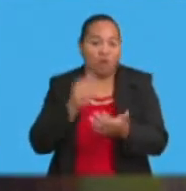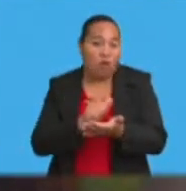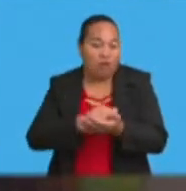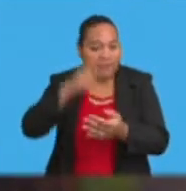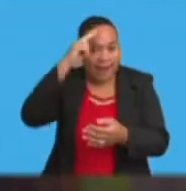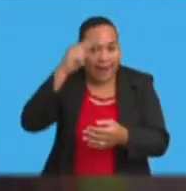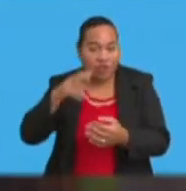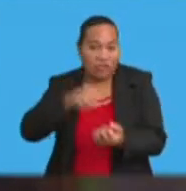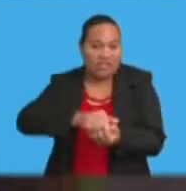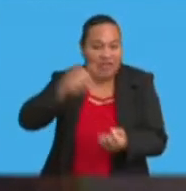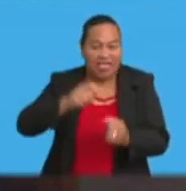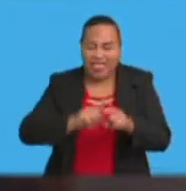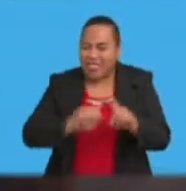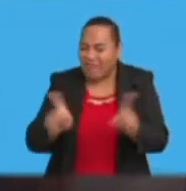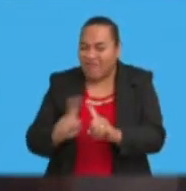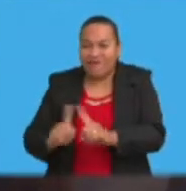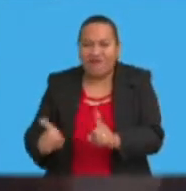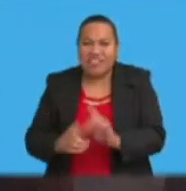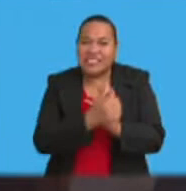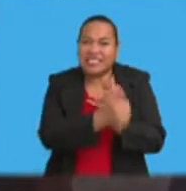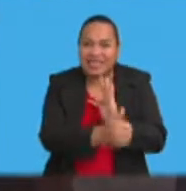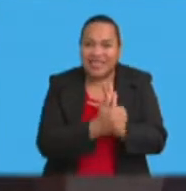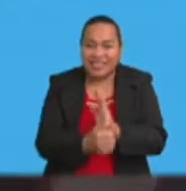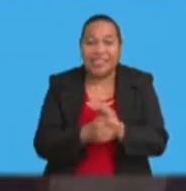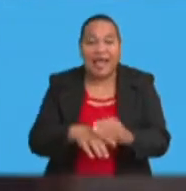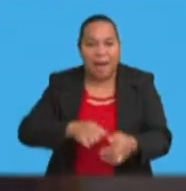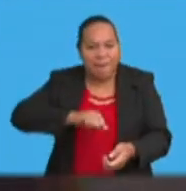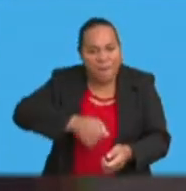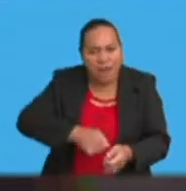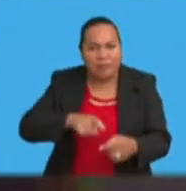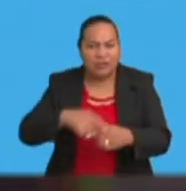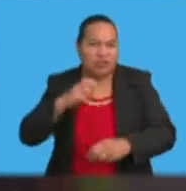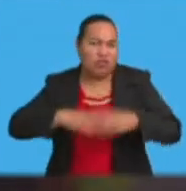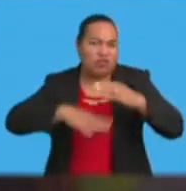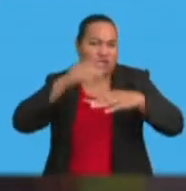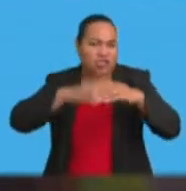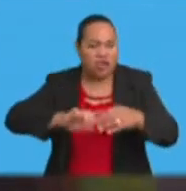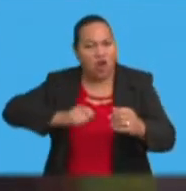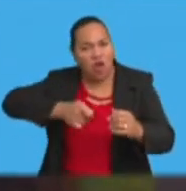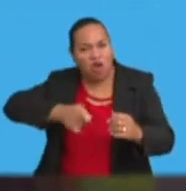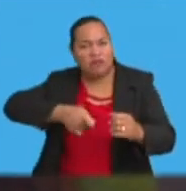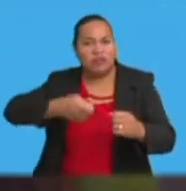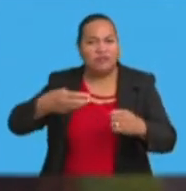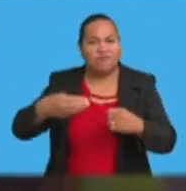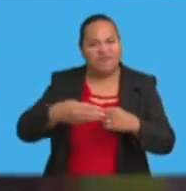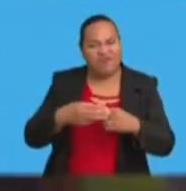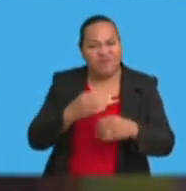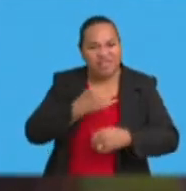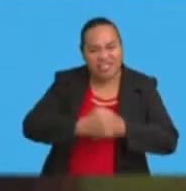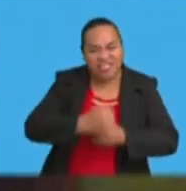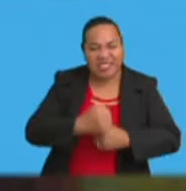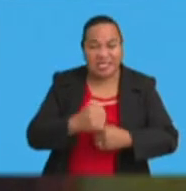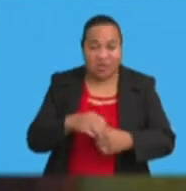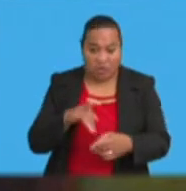wide range of trade areas. We now have national certificates in plumbing, construction, automotive. And how do they develop these certificates? They